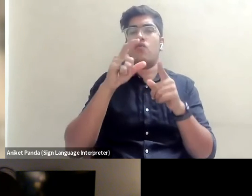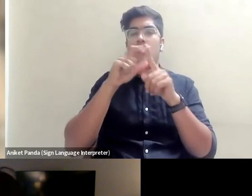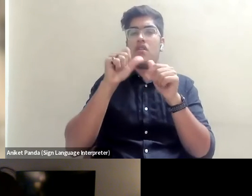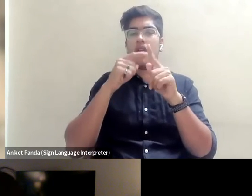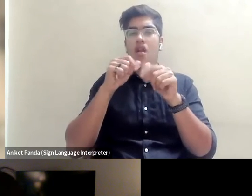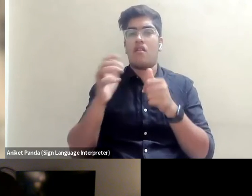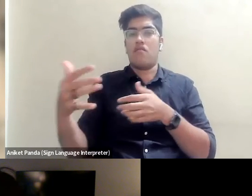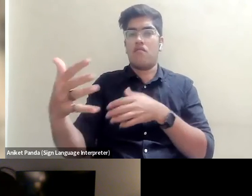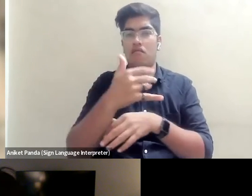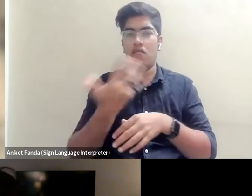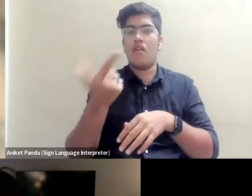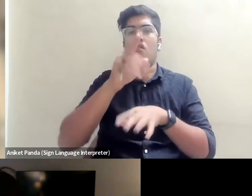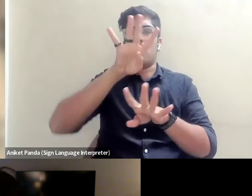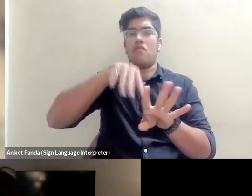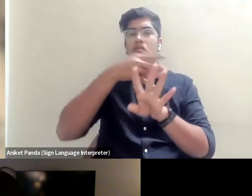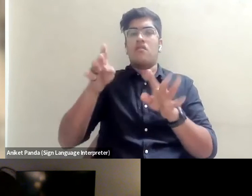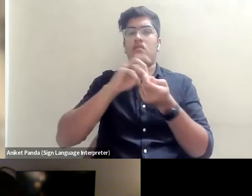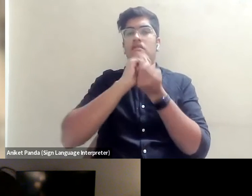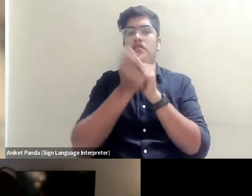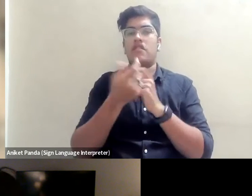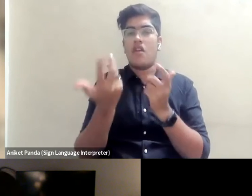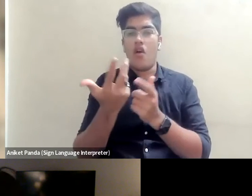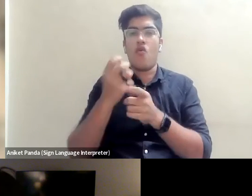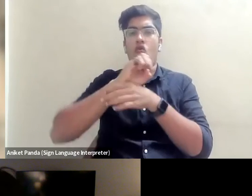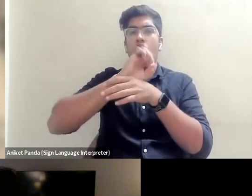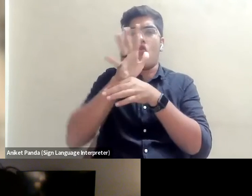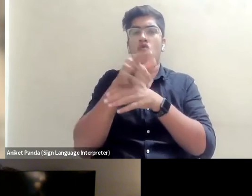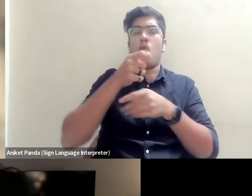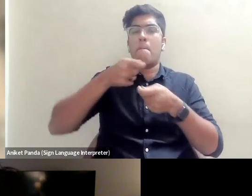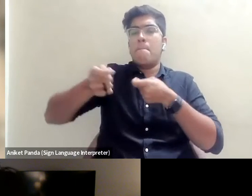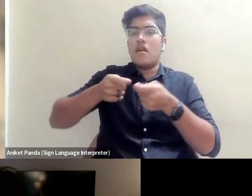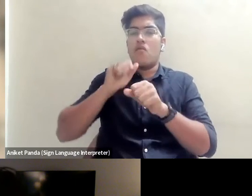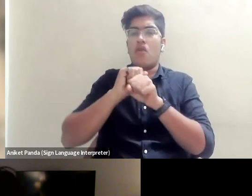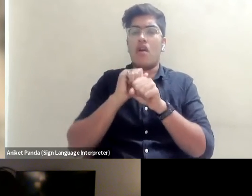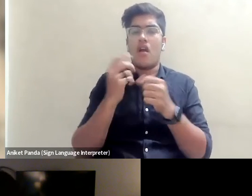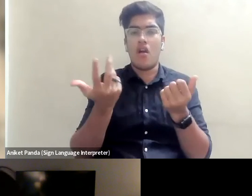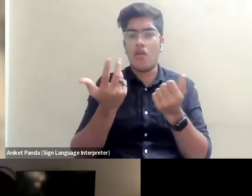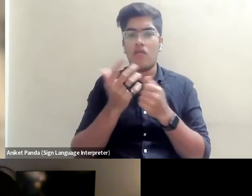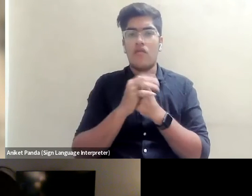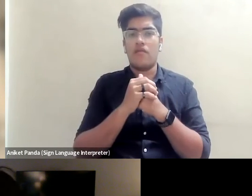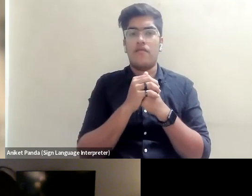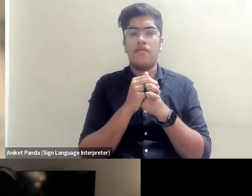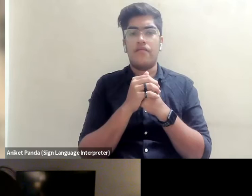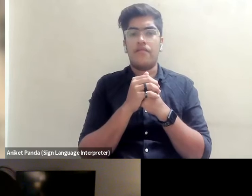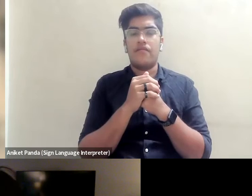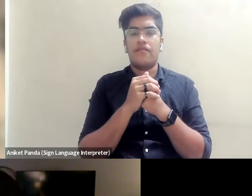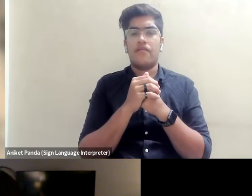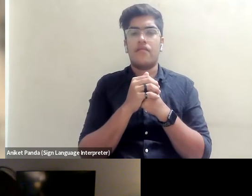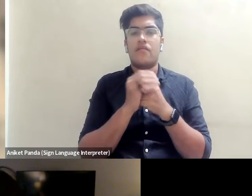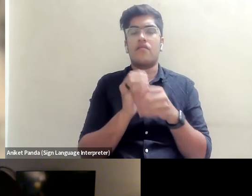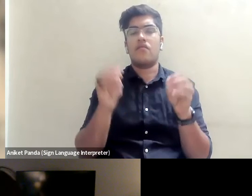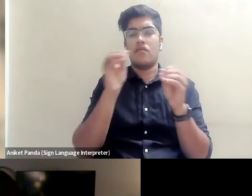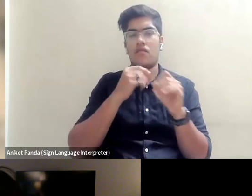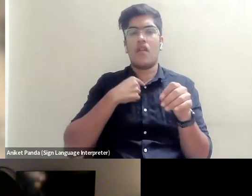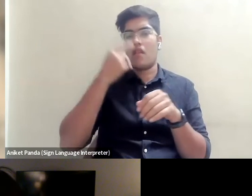did your methodology change, how did you adapt to COVID, how did that affect your fieldwork, and also, I think there's